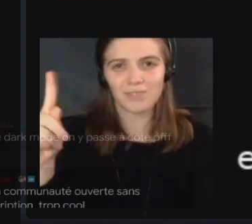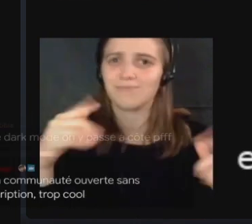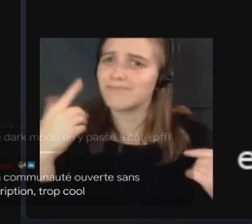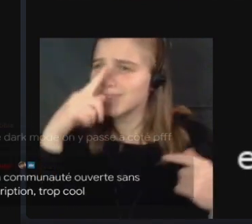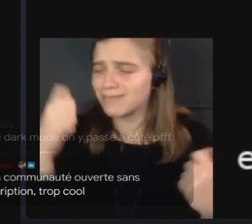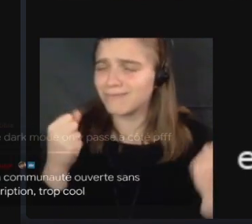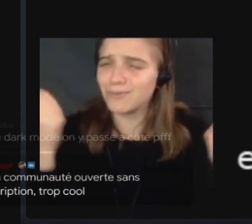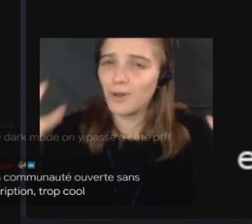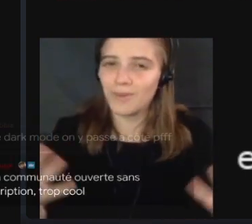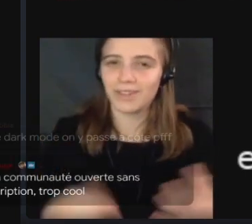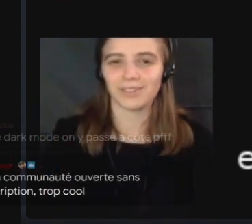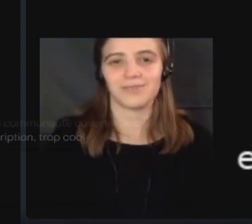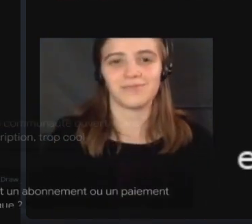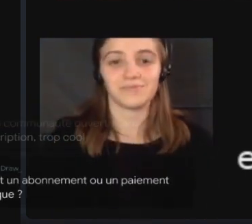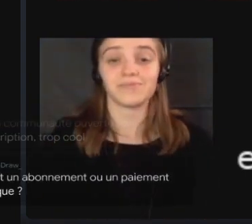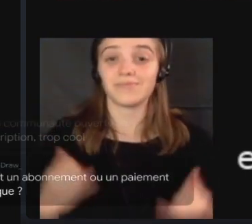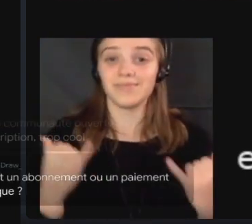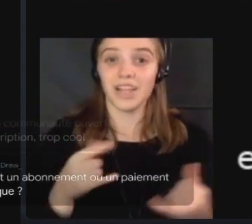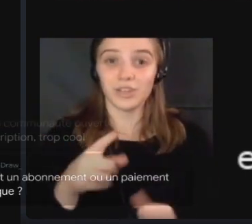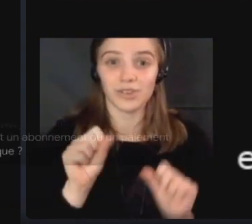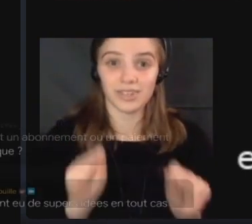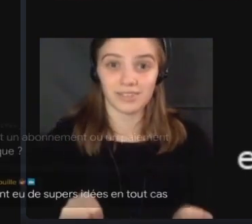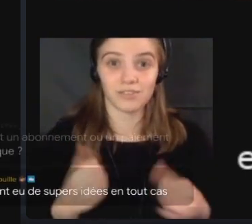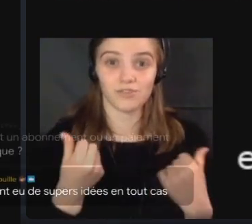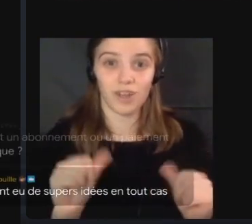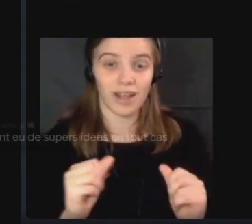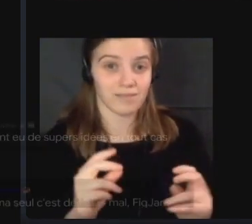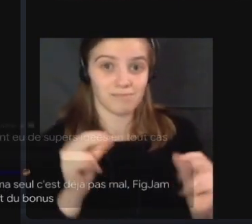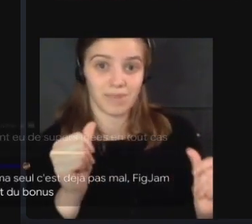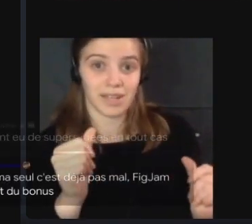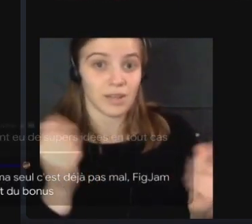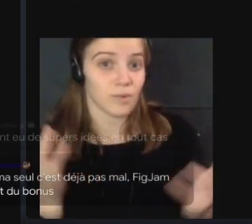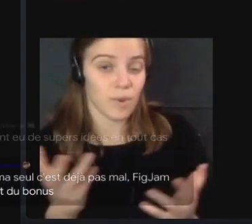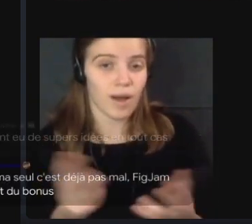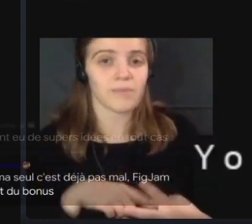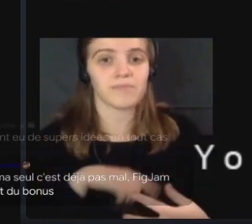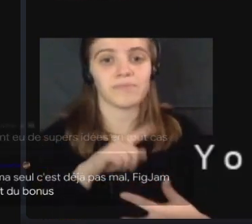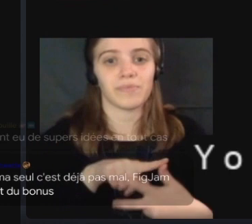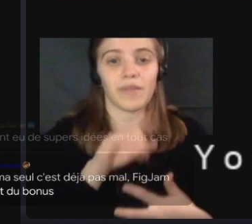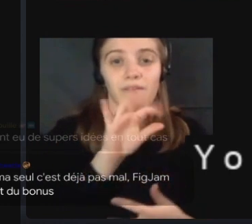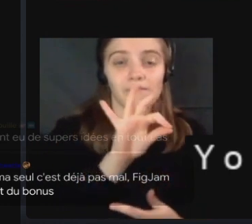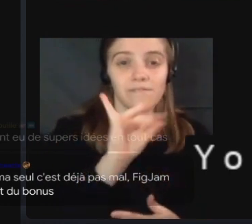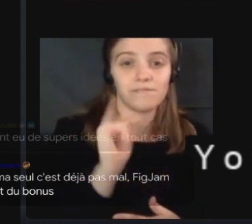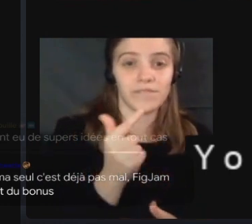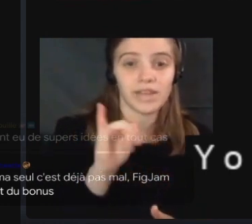that you can try immediately. Rolling out today is FigJam, new multiplayer